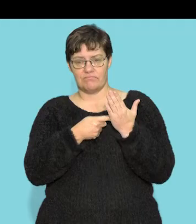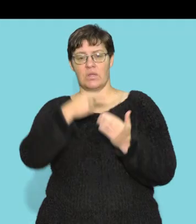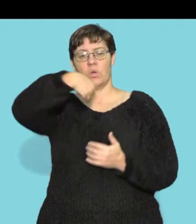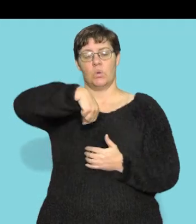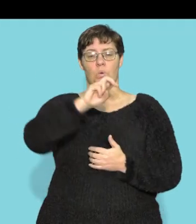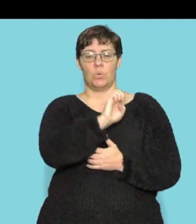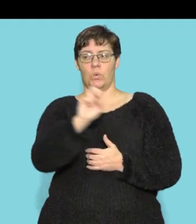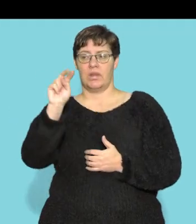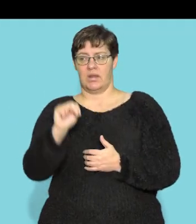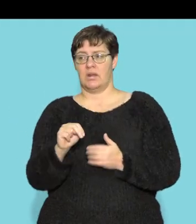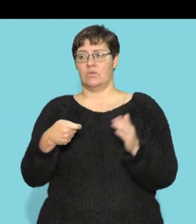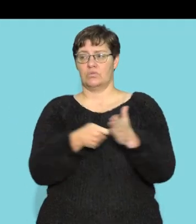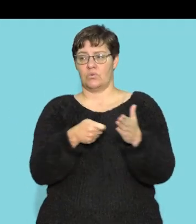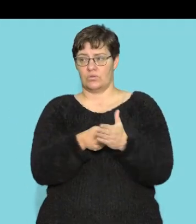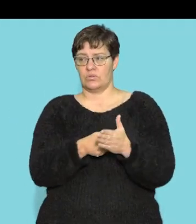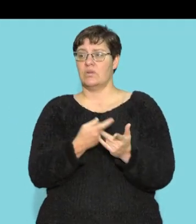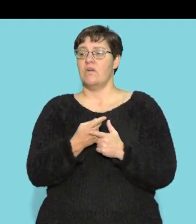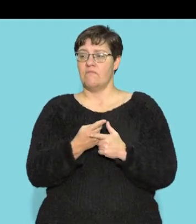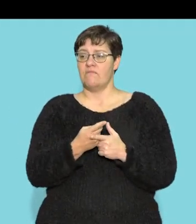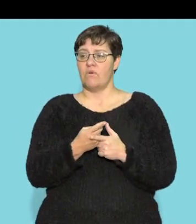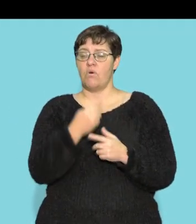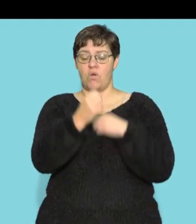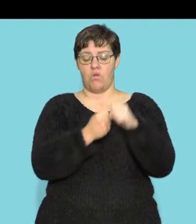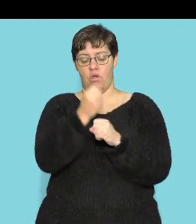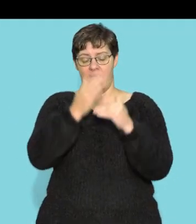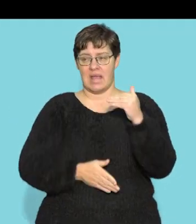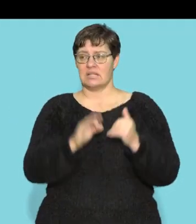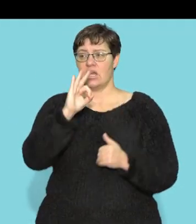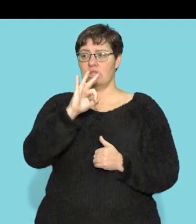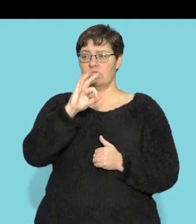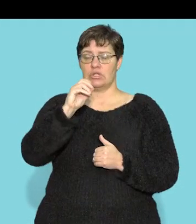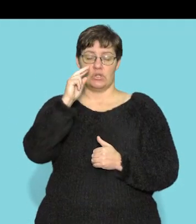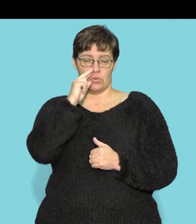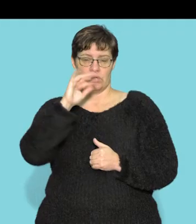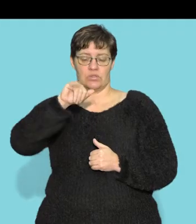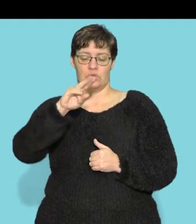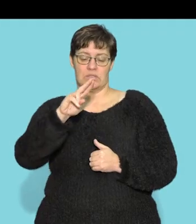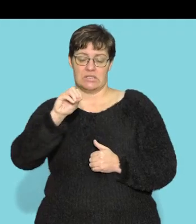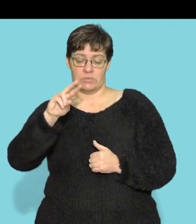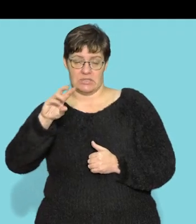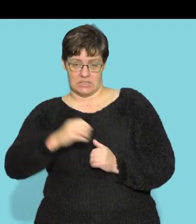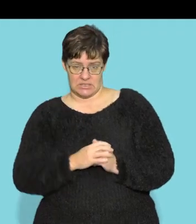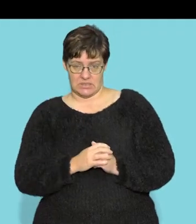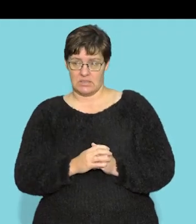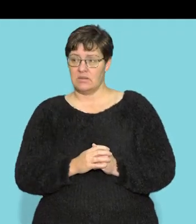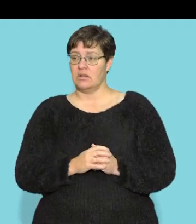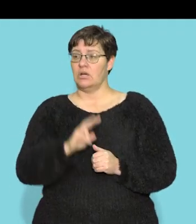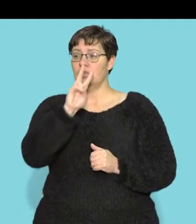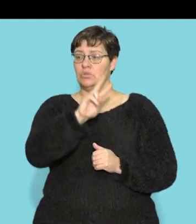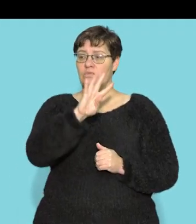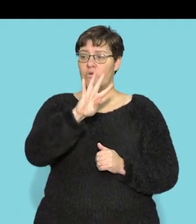Stores for the financial year end 30th of June 2020. An allowance of 240 Rand granted to a